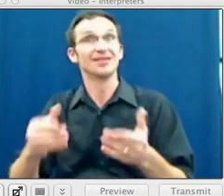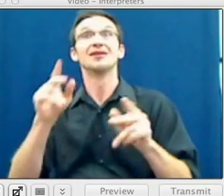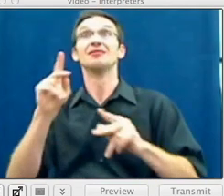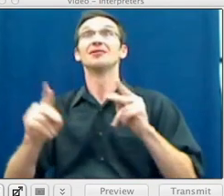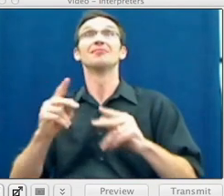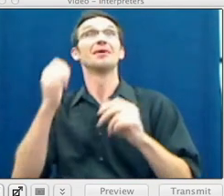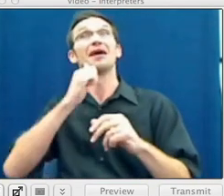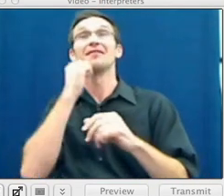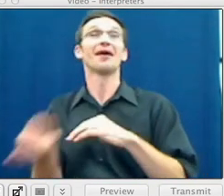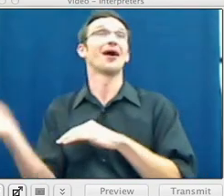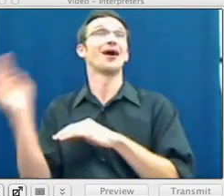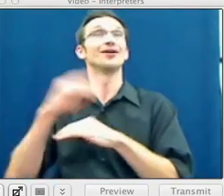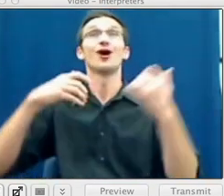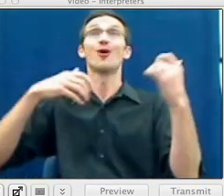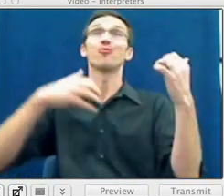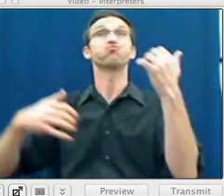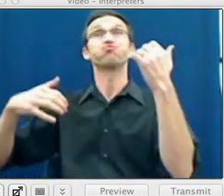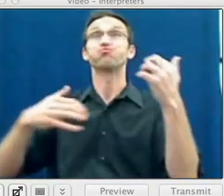thought that was kind of interesting.